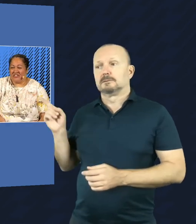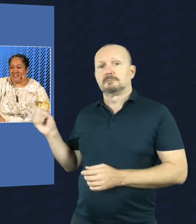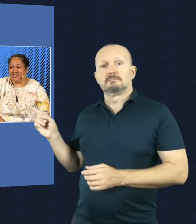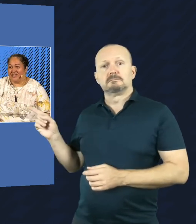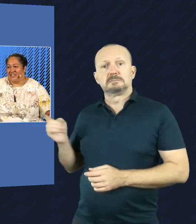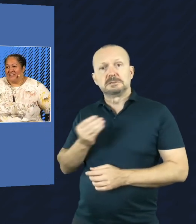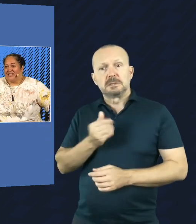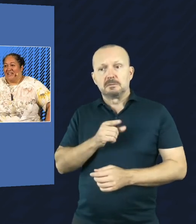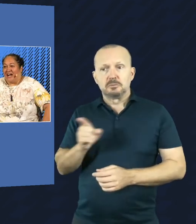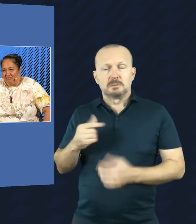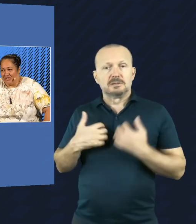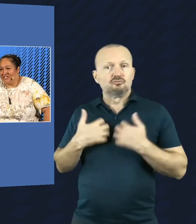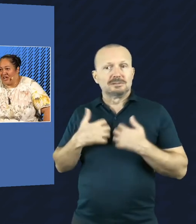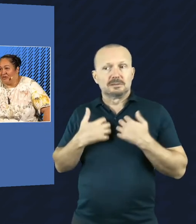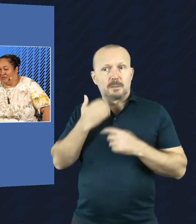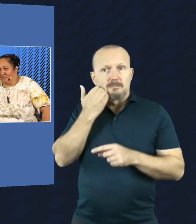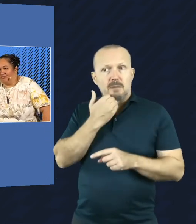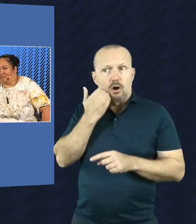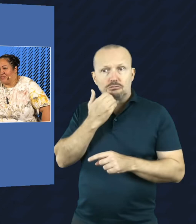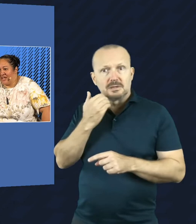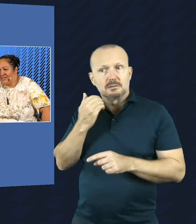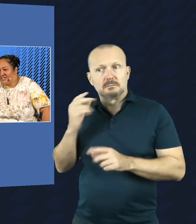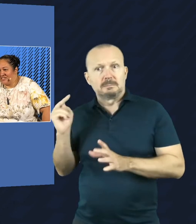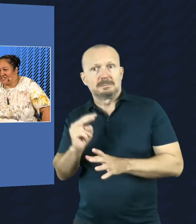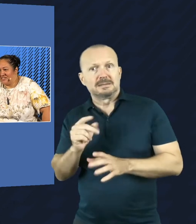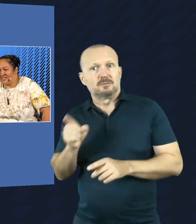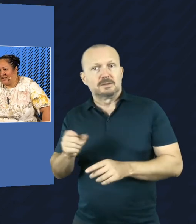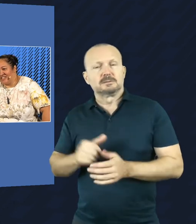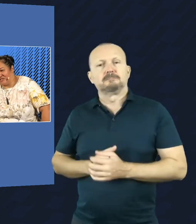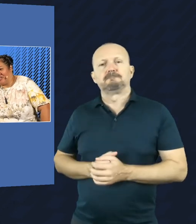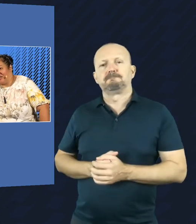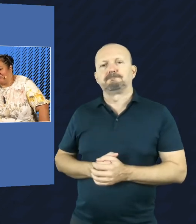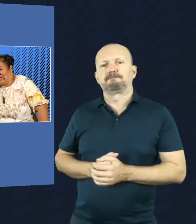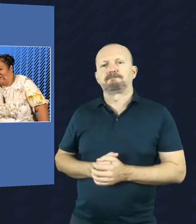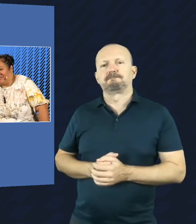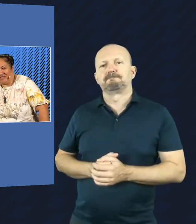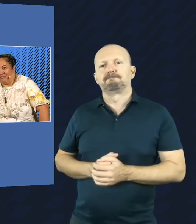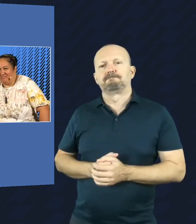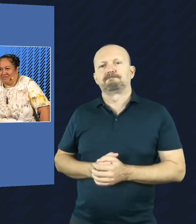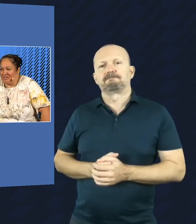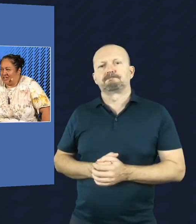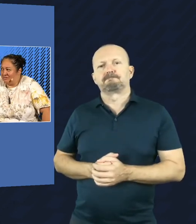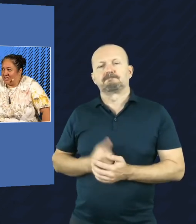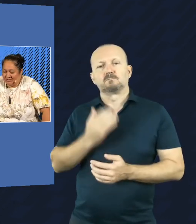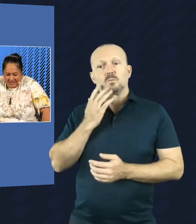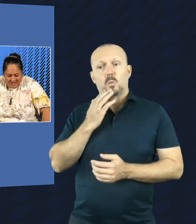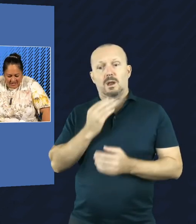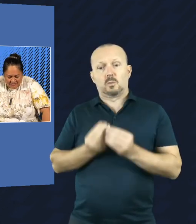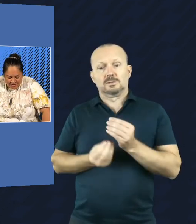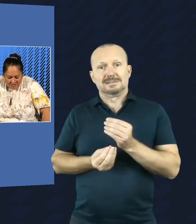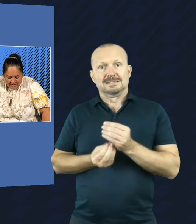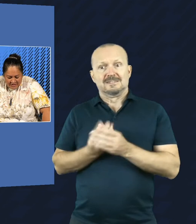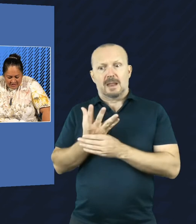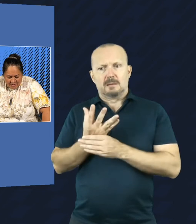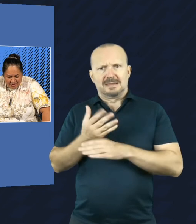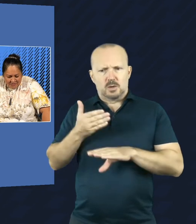of this, so this, as I was developing, I've been kind of working on this now